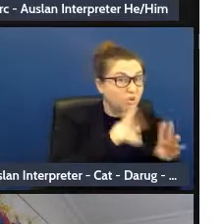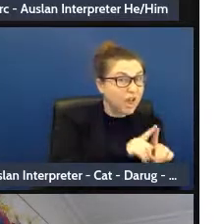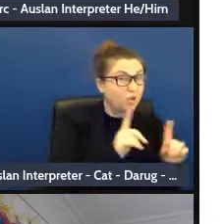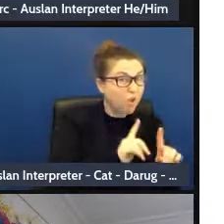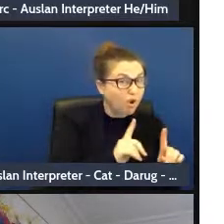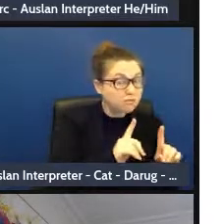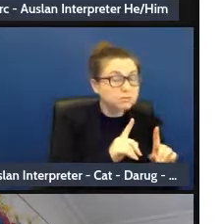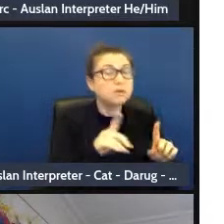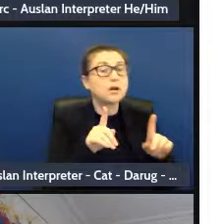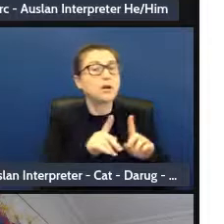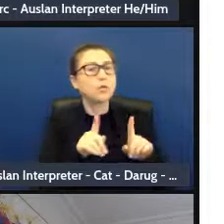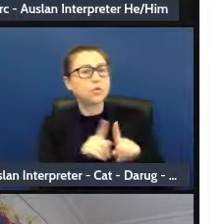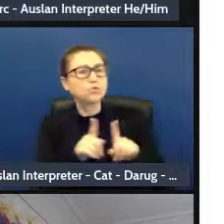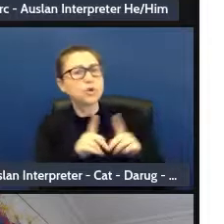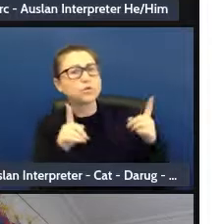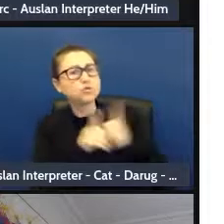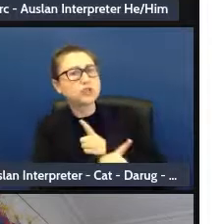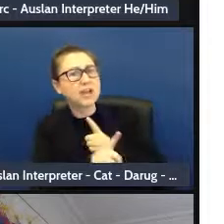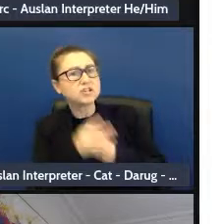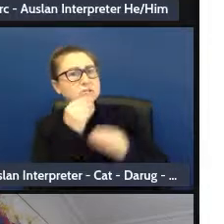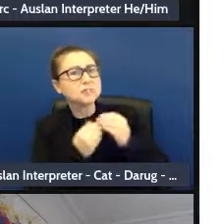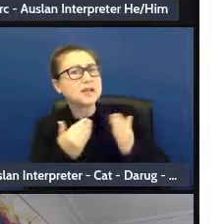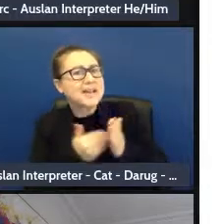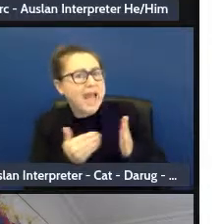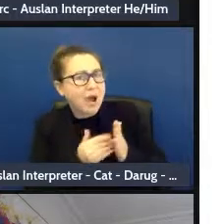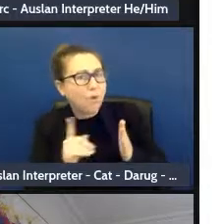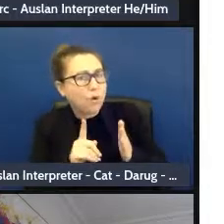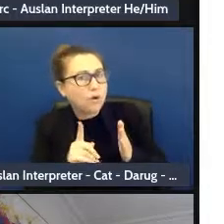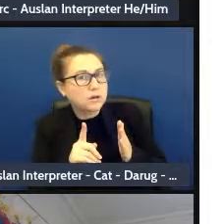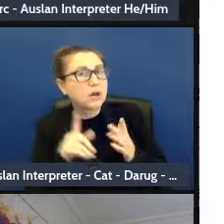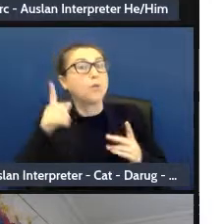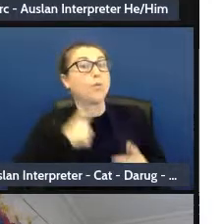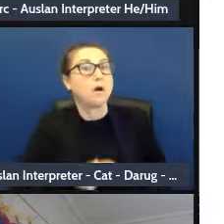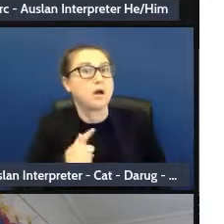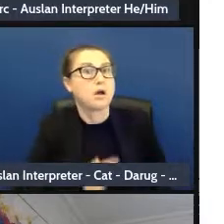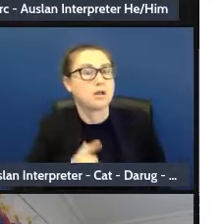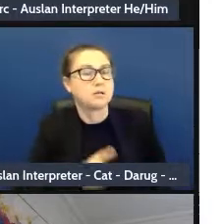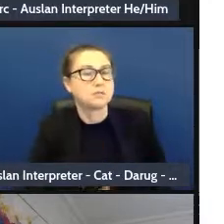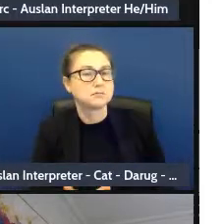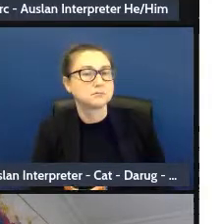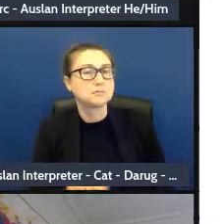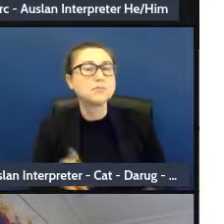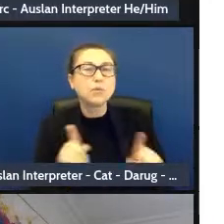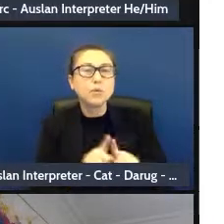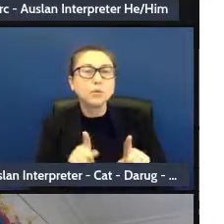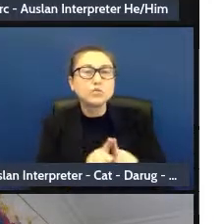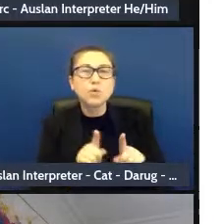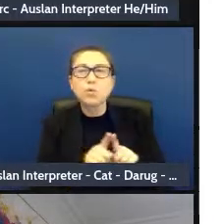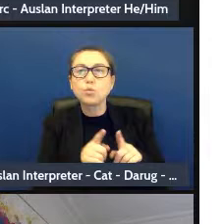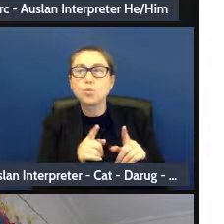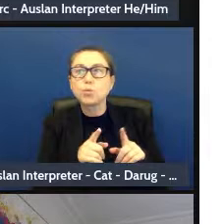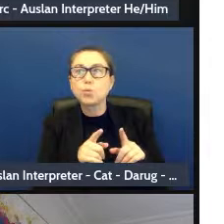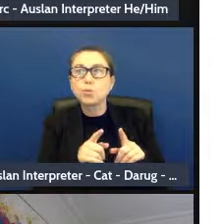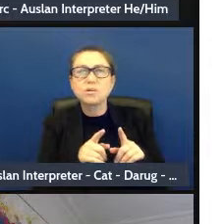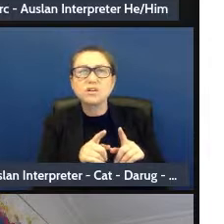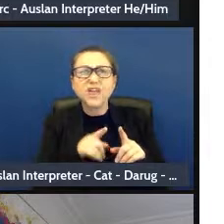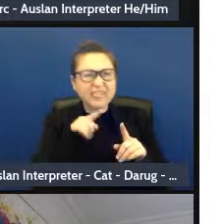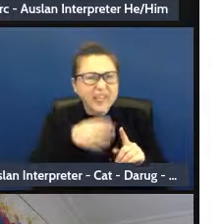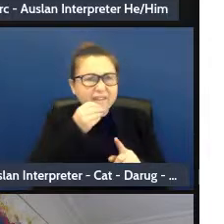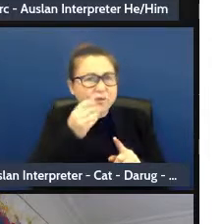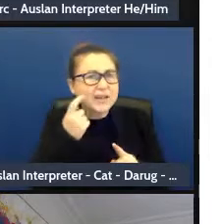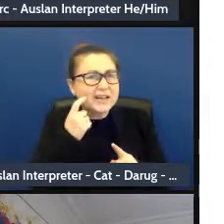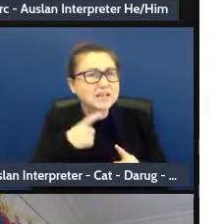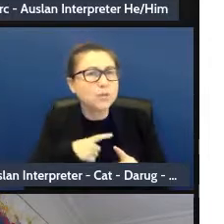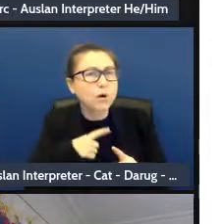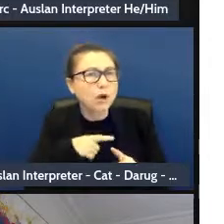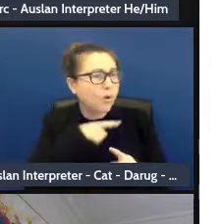importantly, some of the reasons why. And we're also sort of collecting information about what makes food easier or